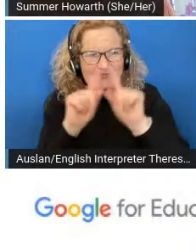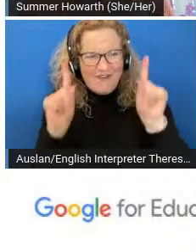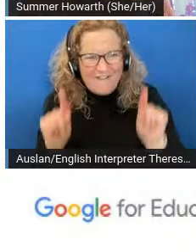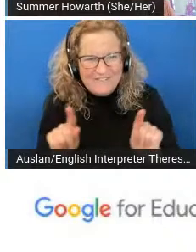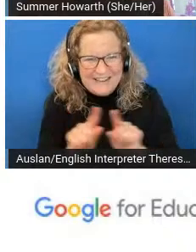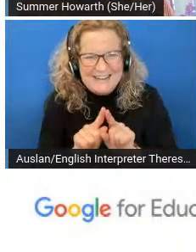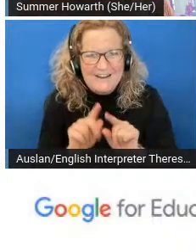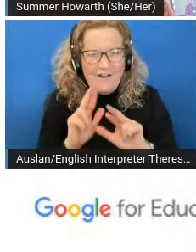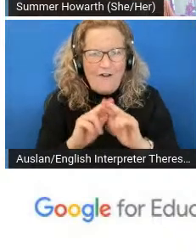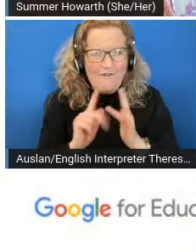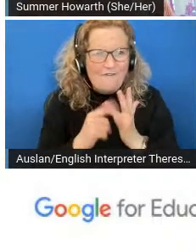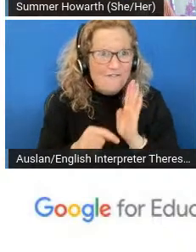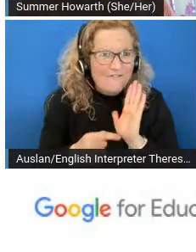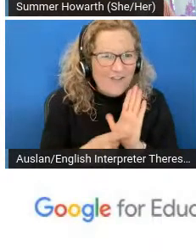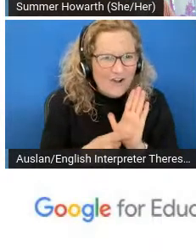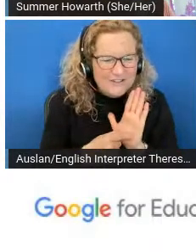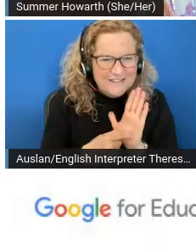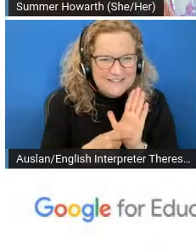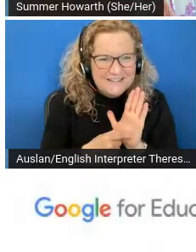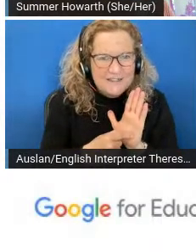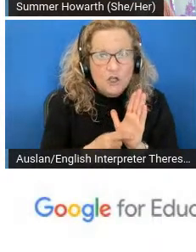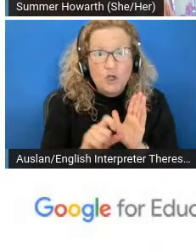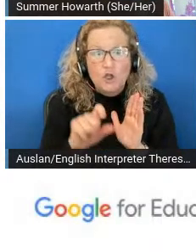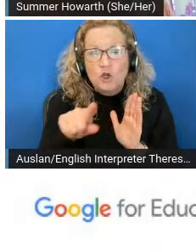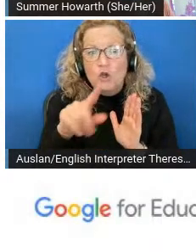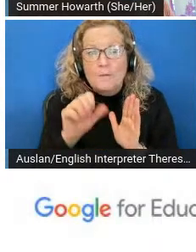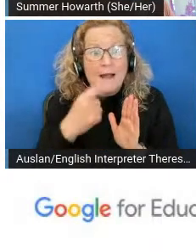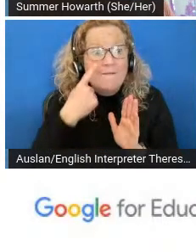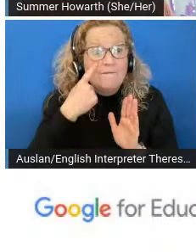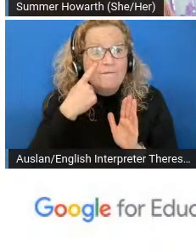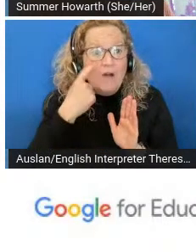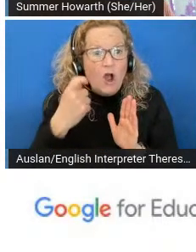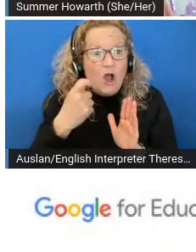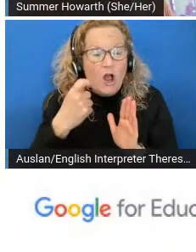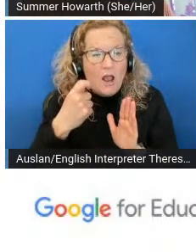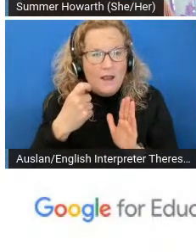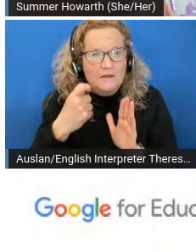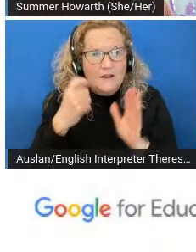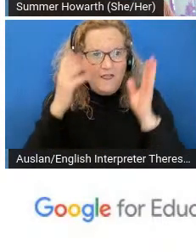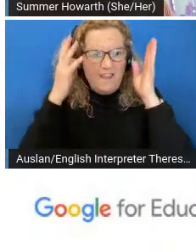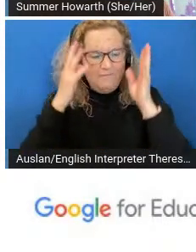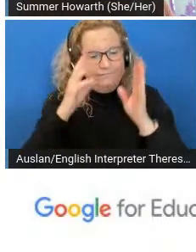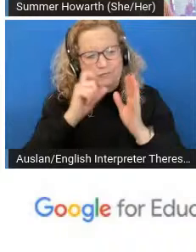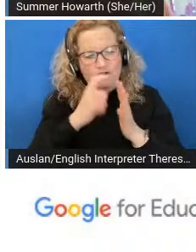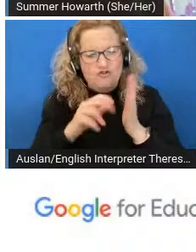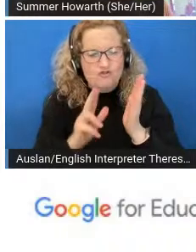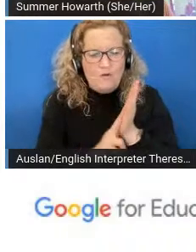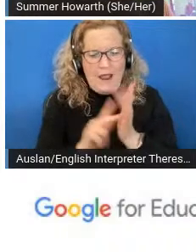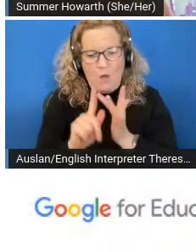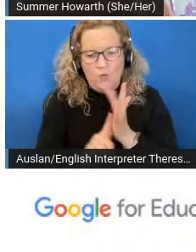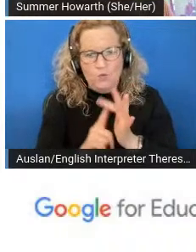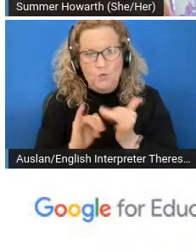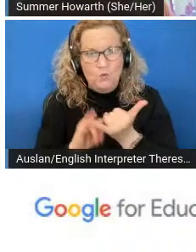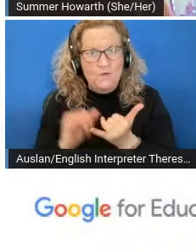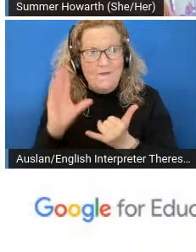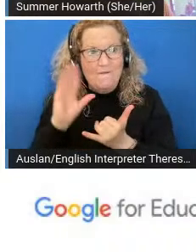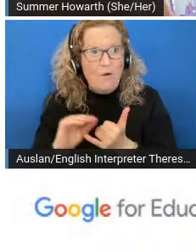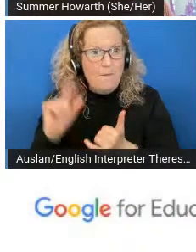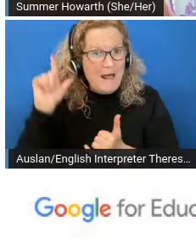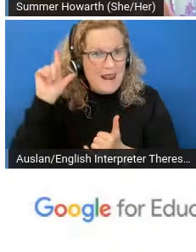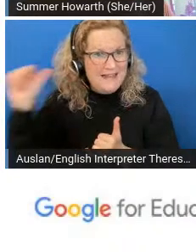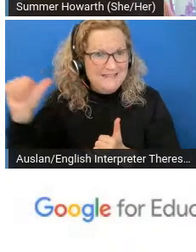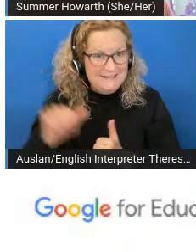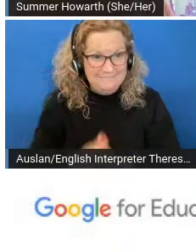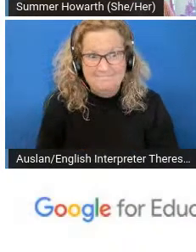So and you've got to find the crown jewels from London. So what it's going to do is it'll take you somewhere. You